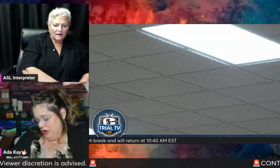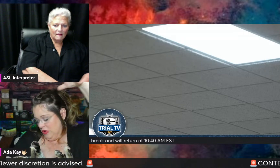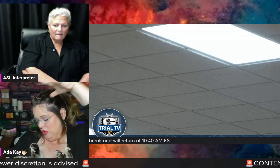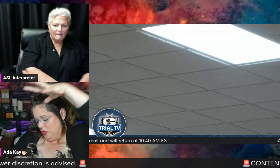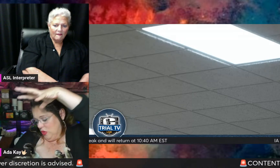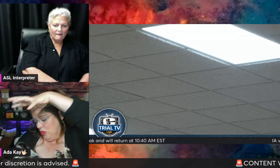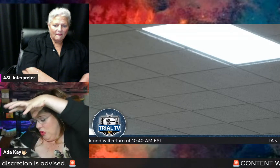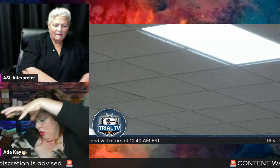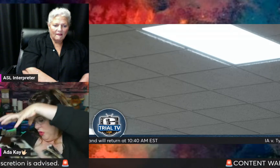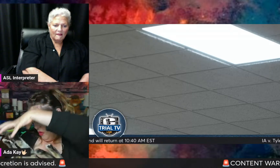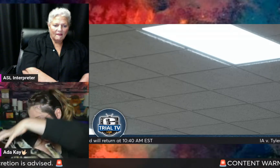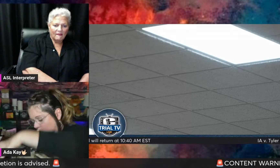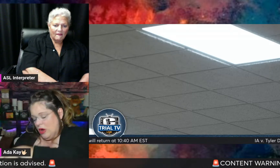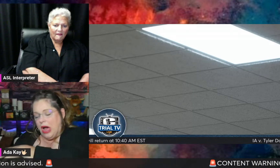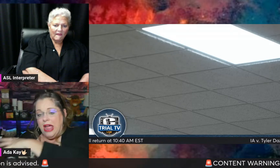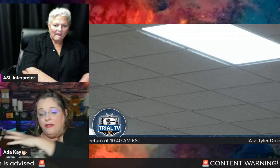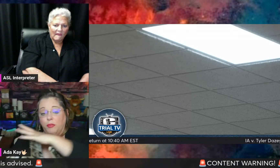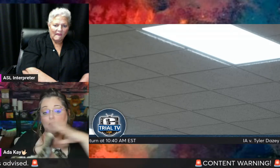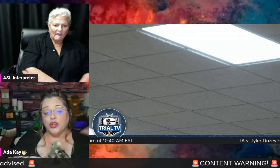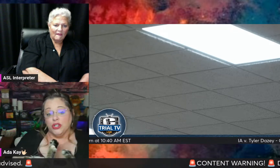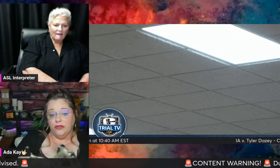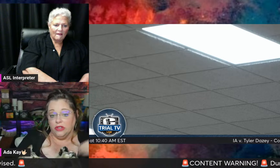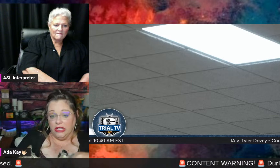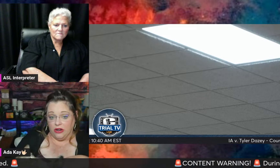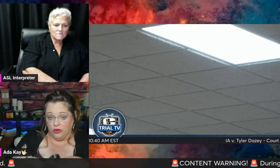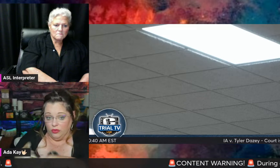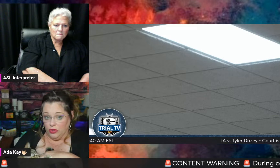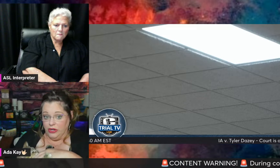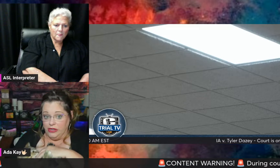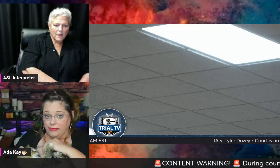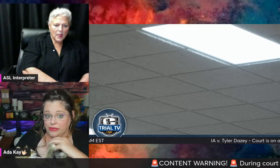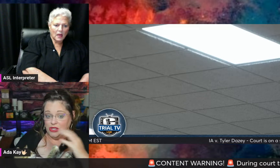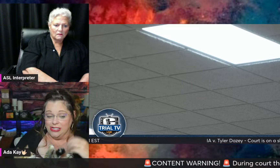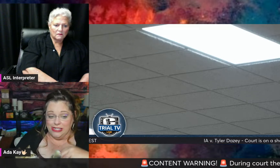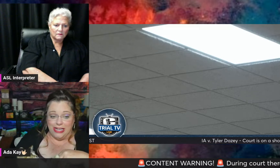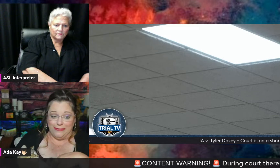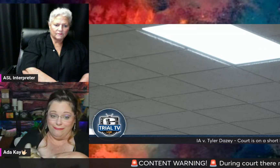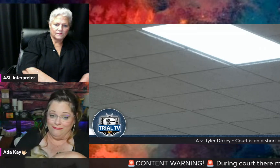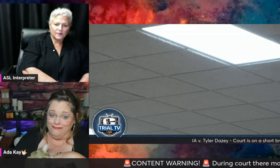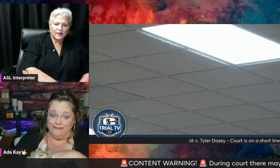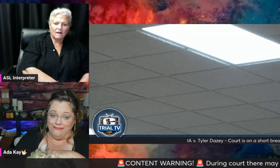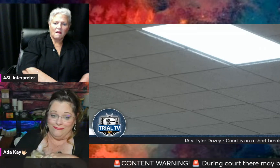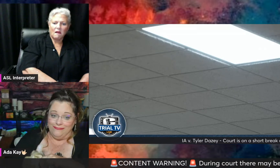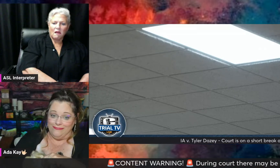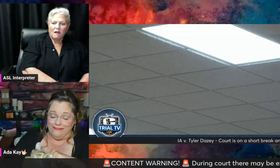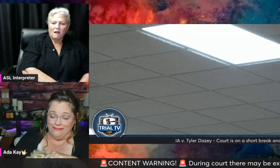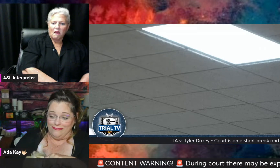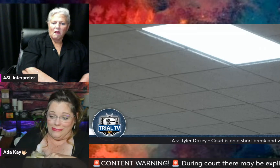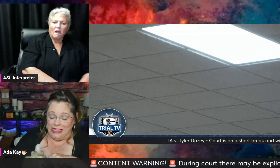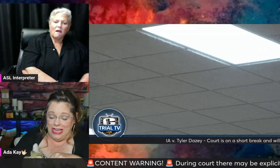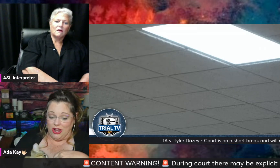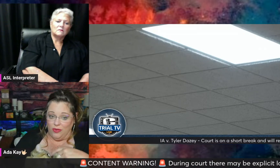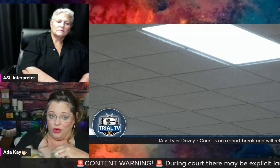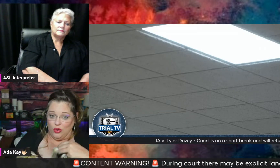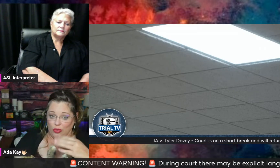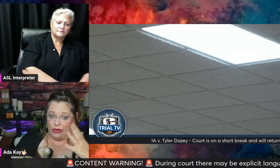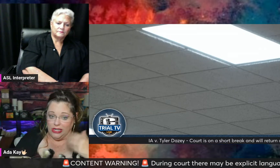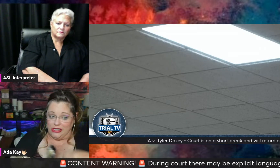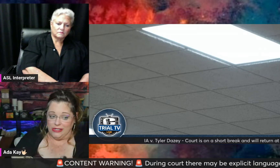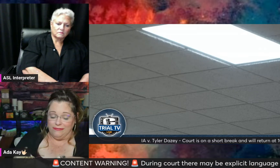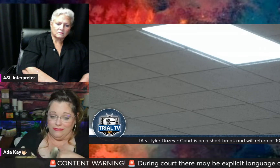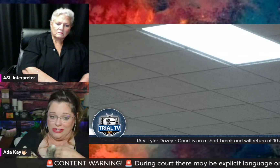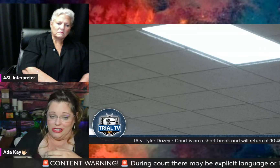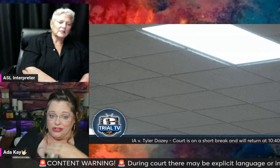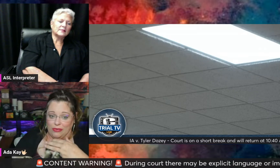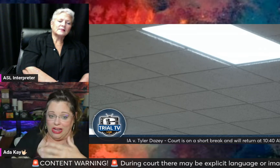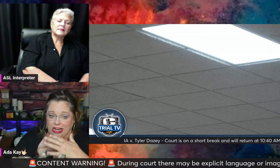say? Well, I have a portion of the letter where he says that he can't come to court